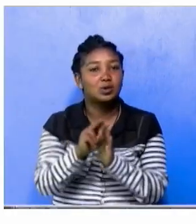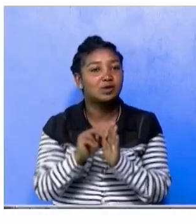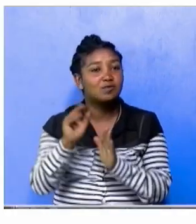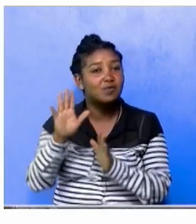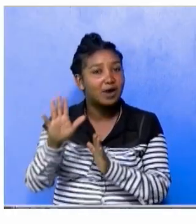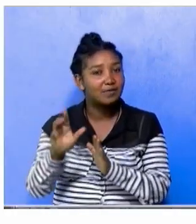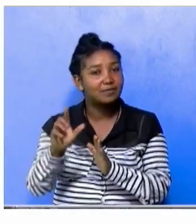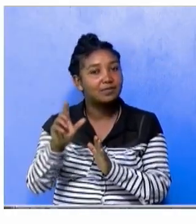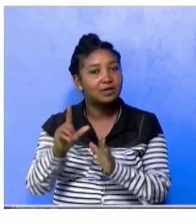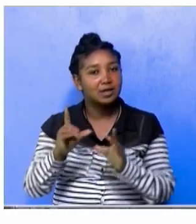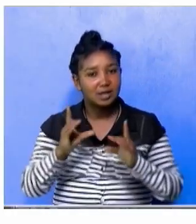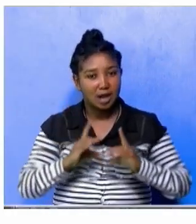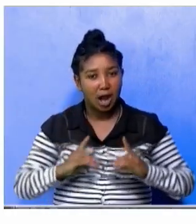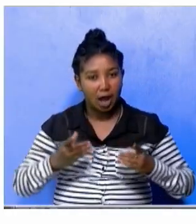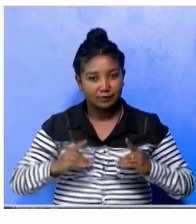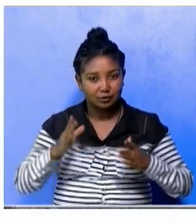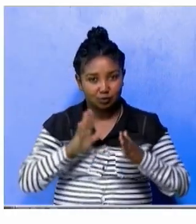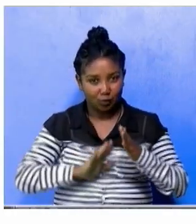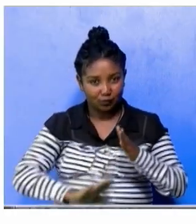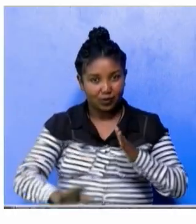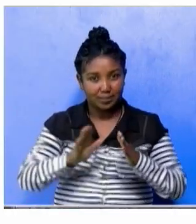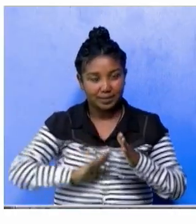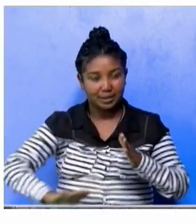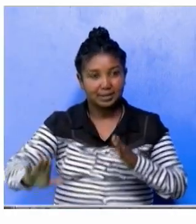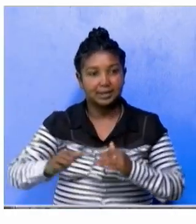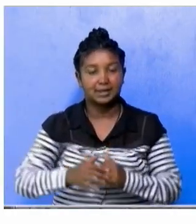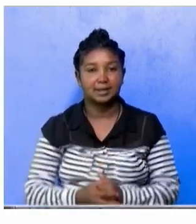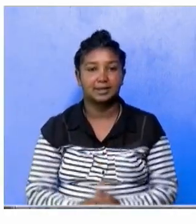again, livestock farming.